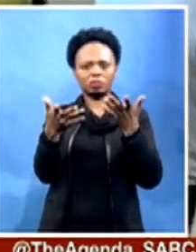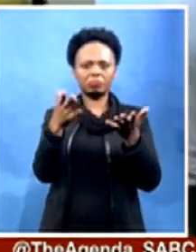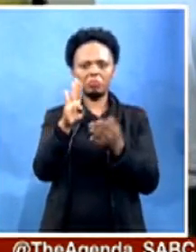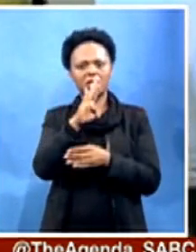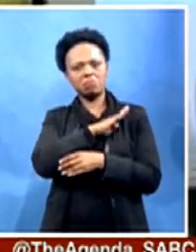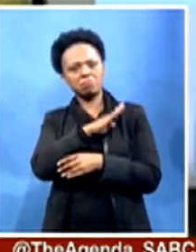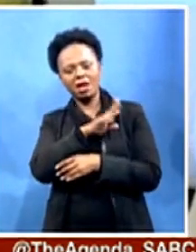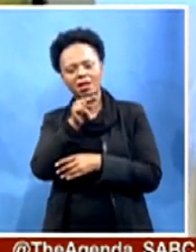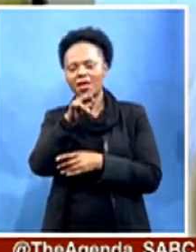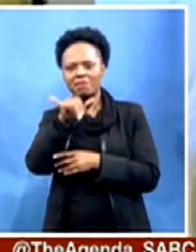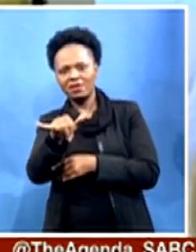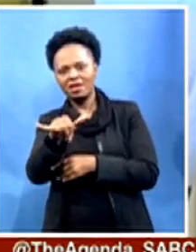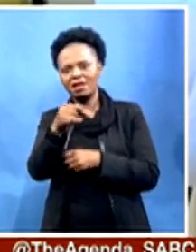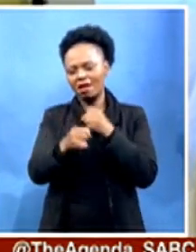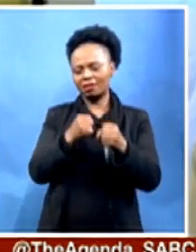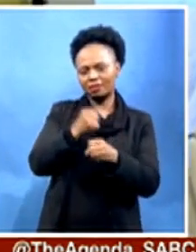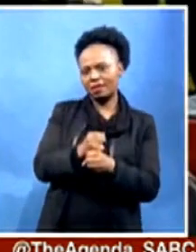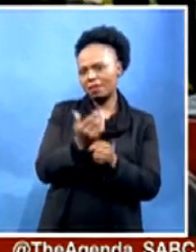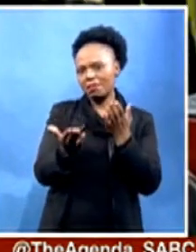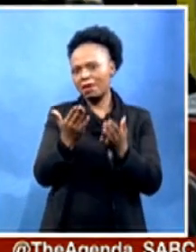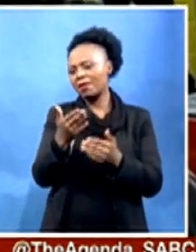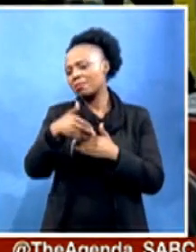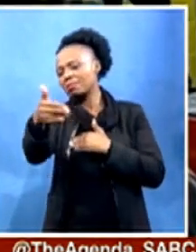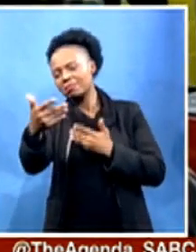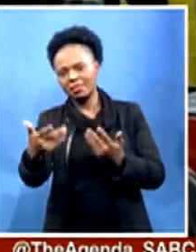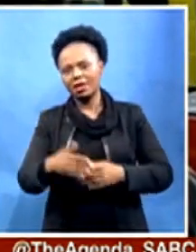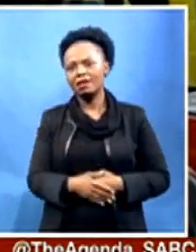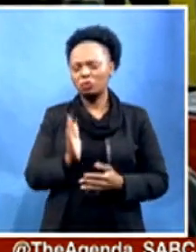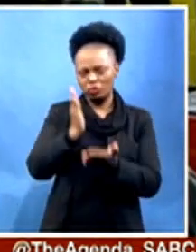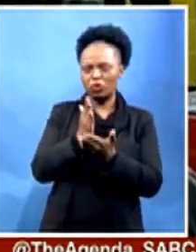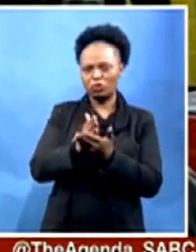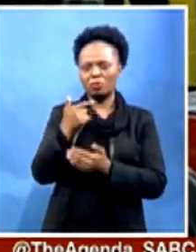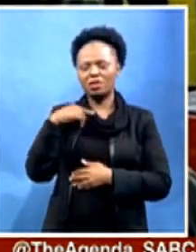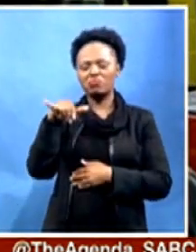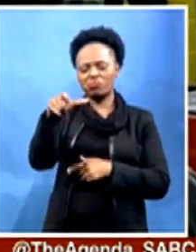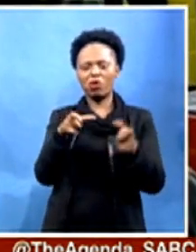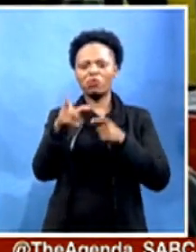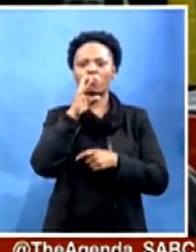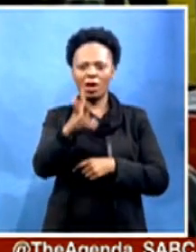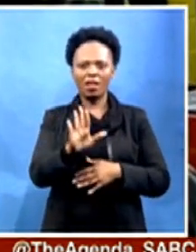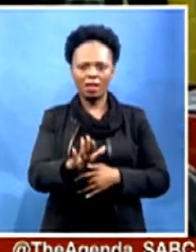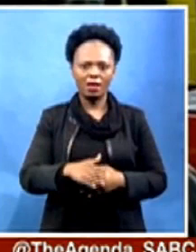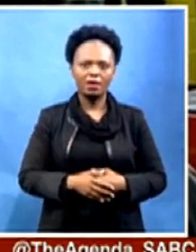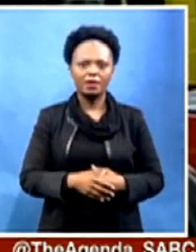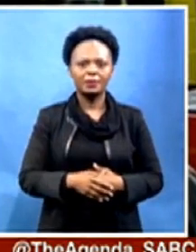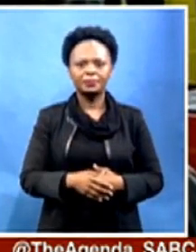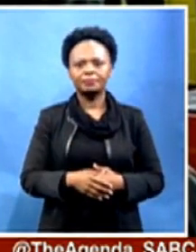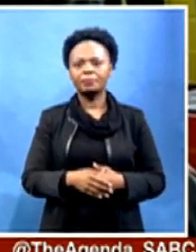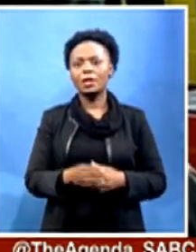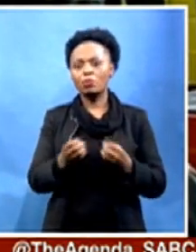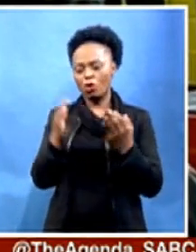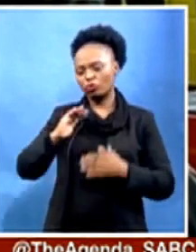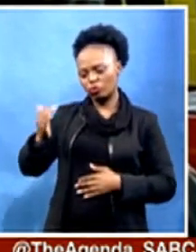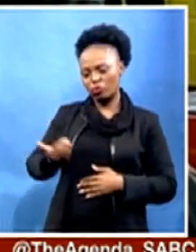So definitely, yeah, I'm sure that I'll be a pilot. More women are now showing interest and excel in this industry.